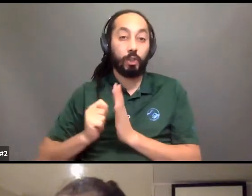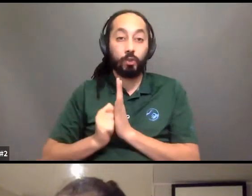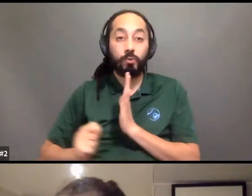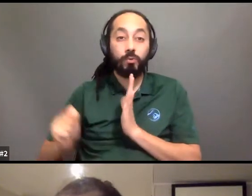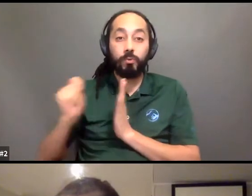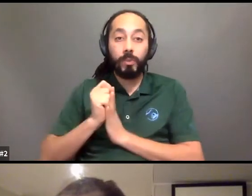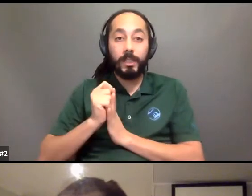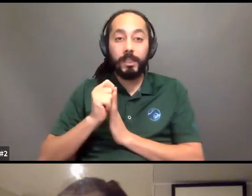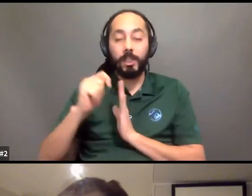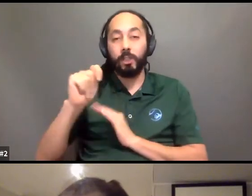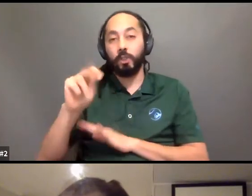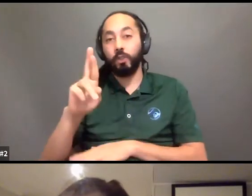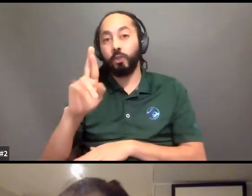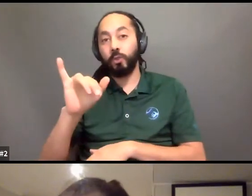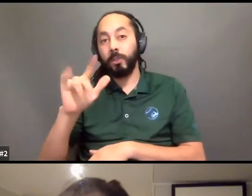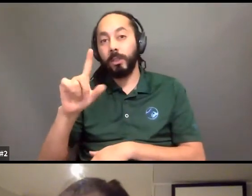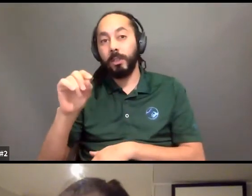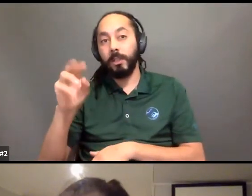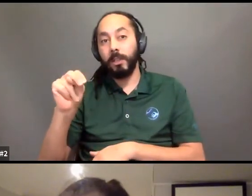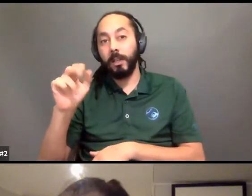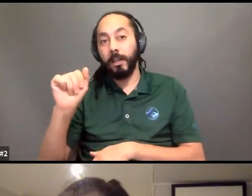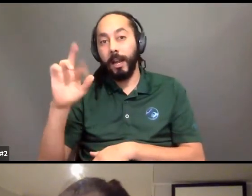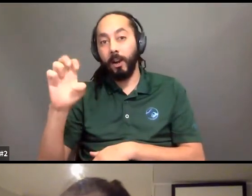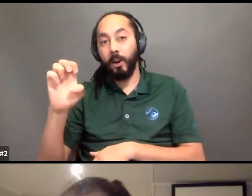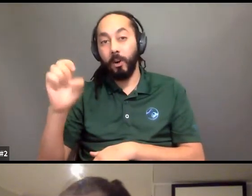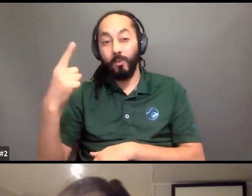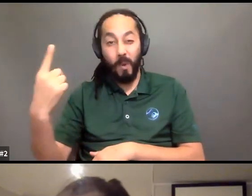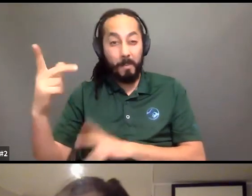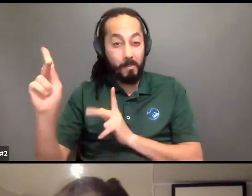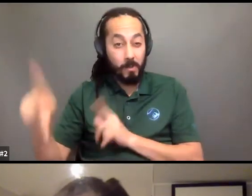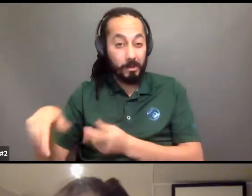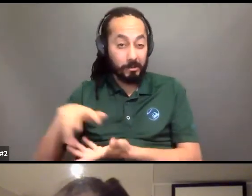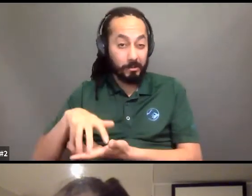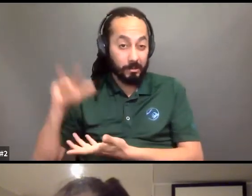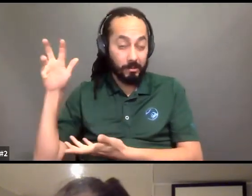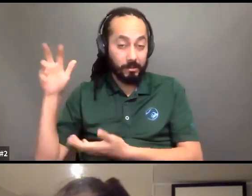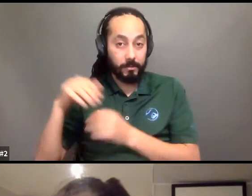person. And that Amazon